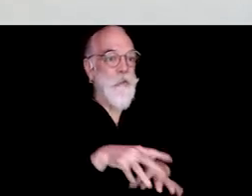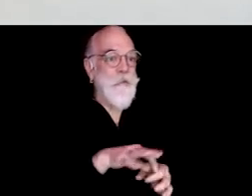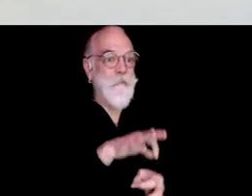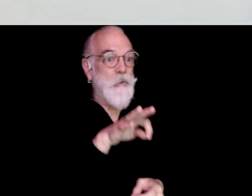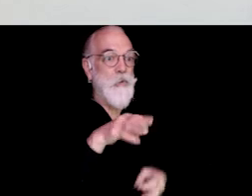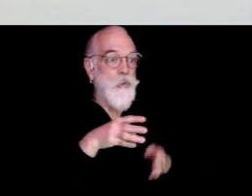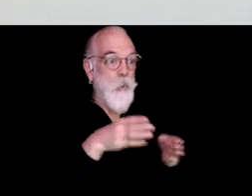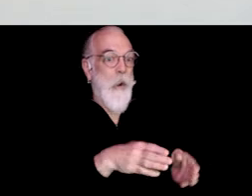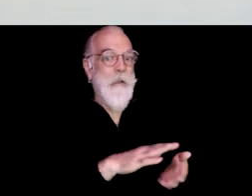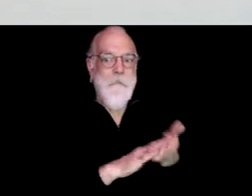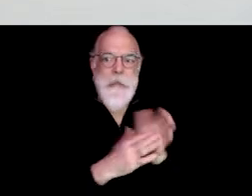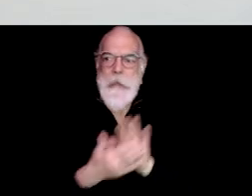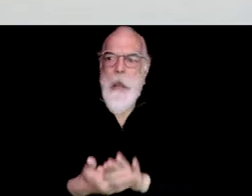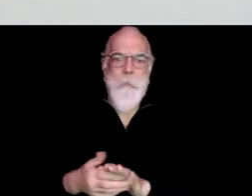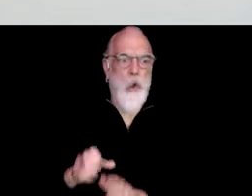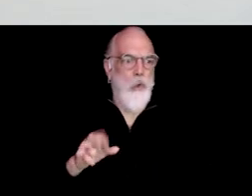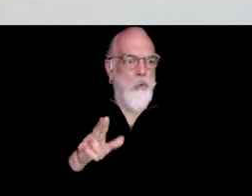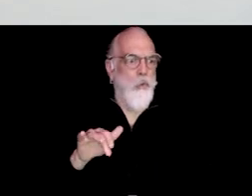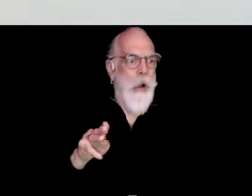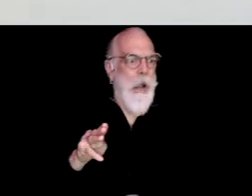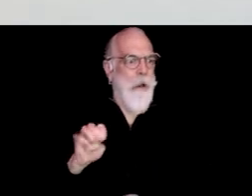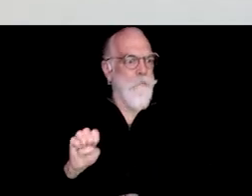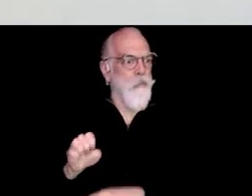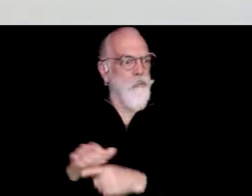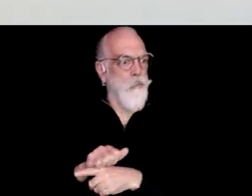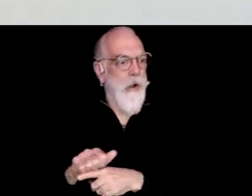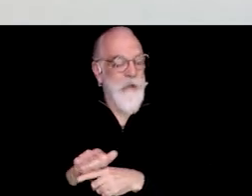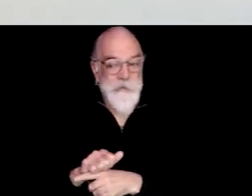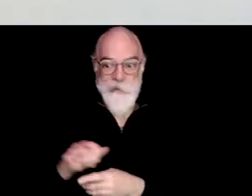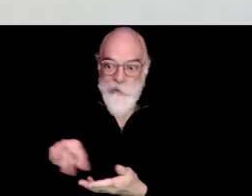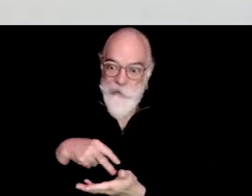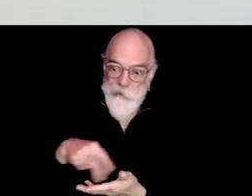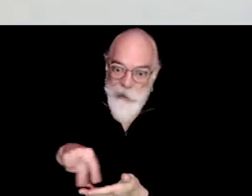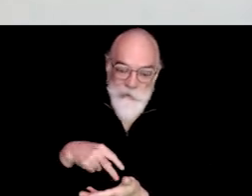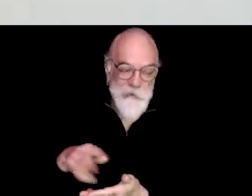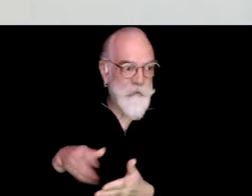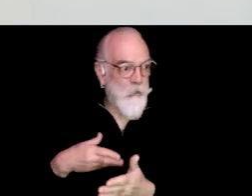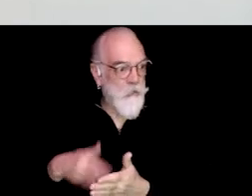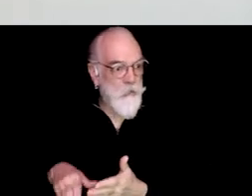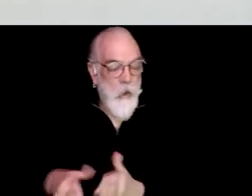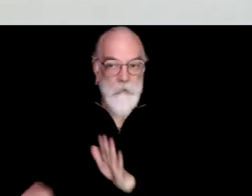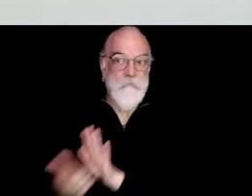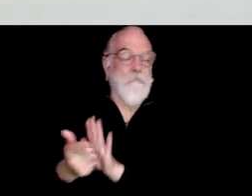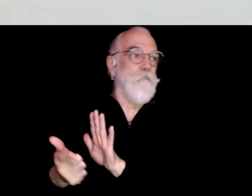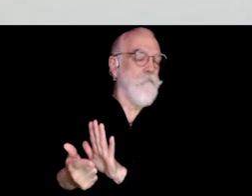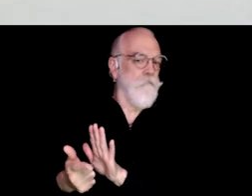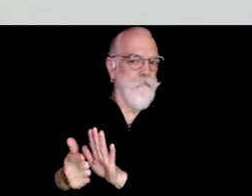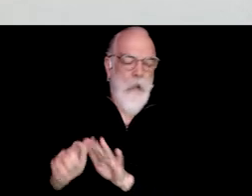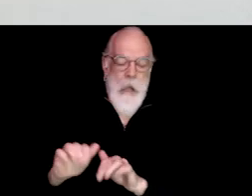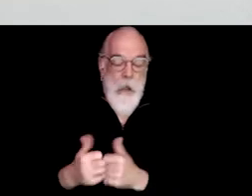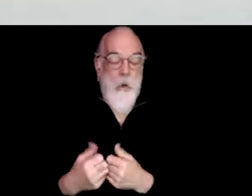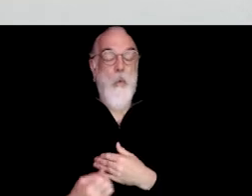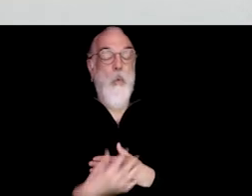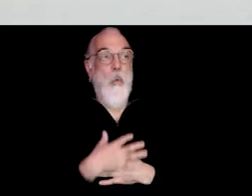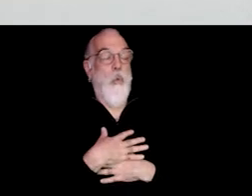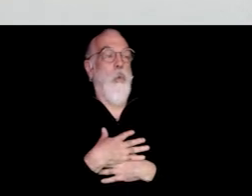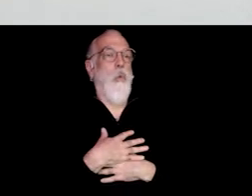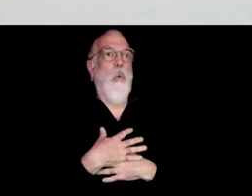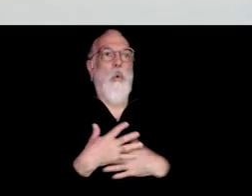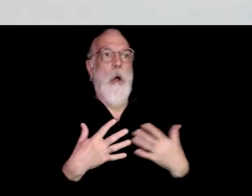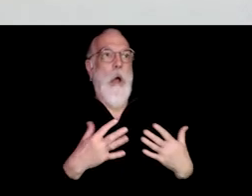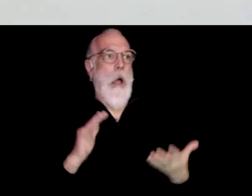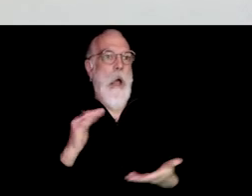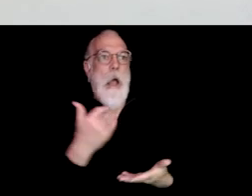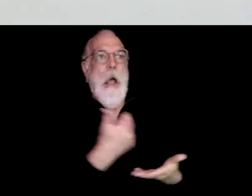of Indigenous spiritual ways and ceremonies and songs and dances and how that has impacted